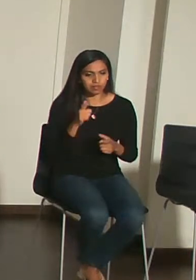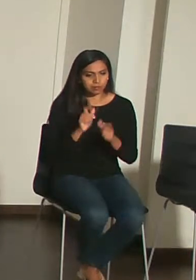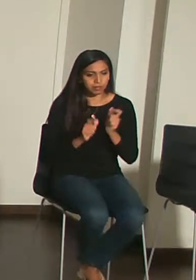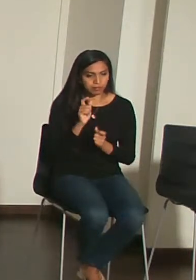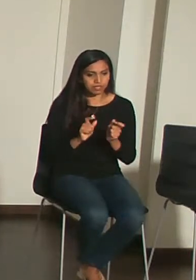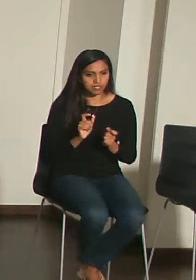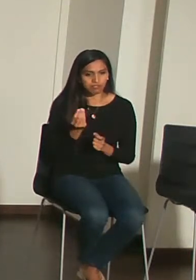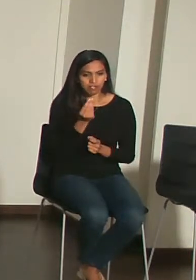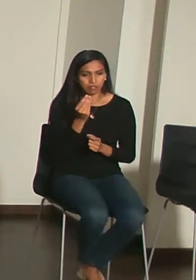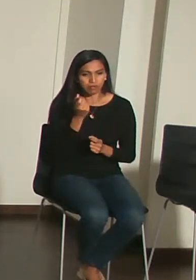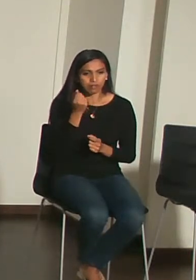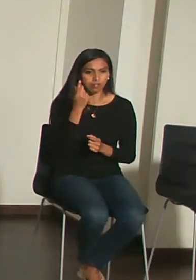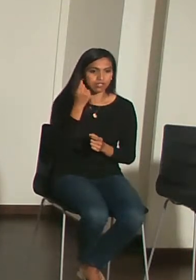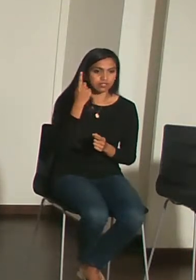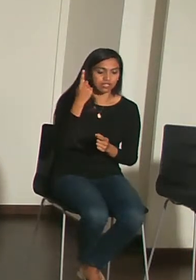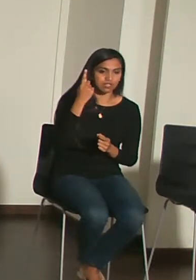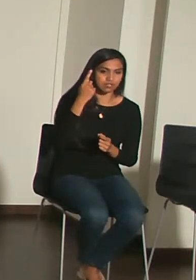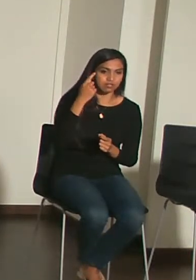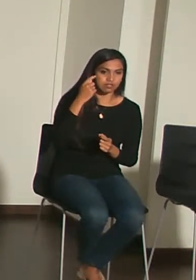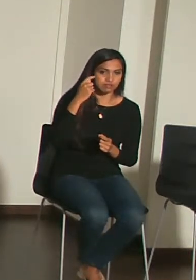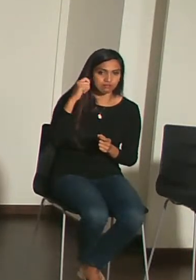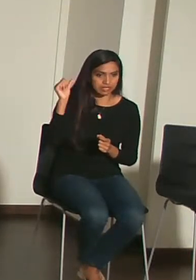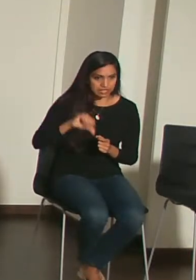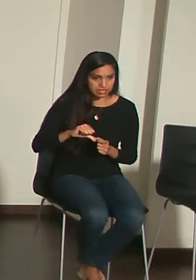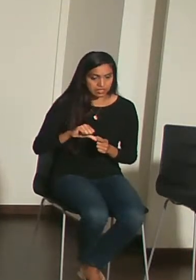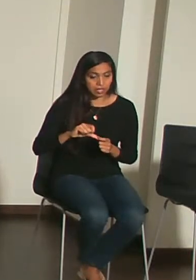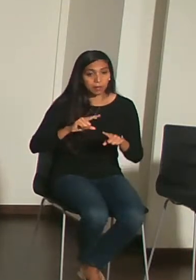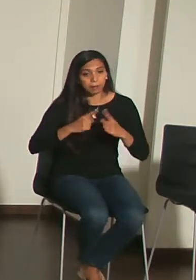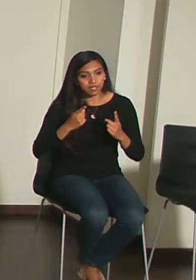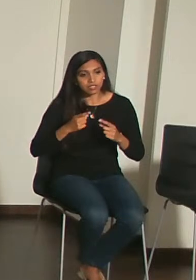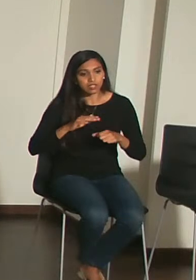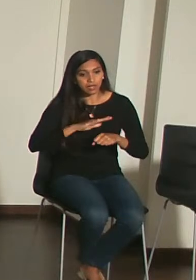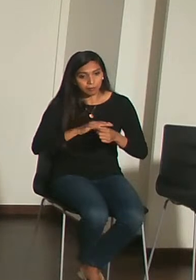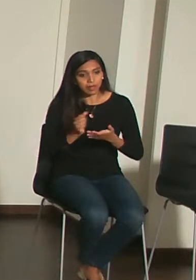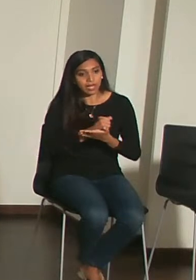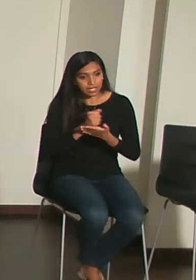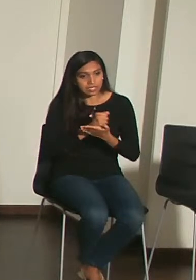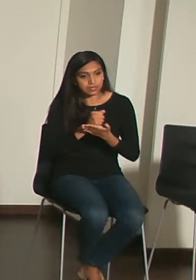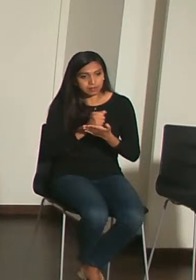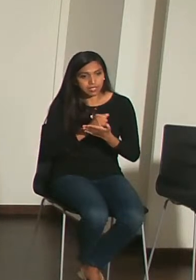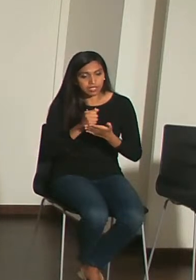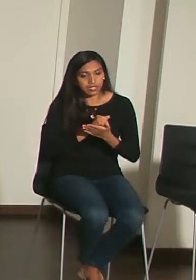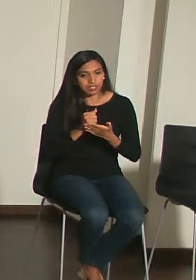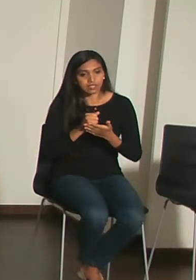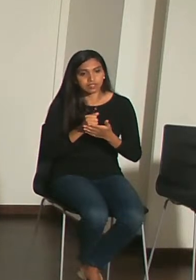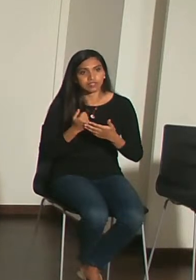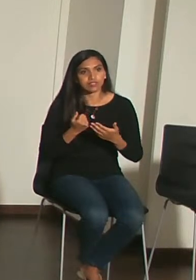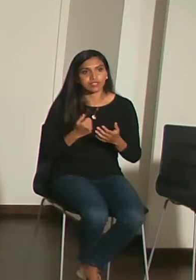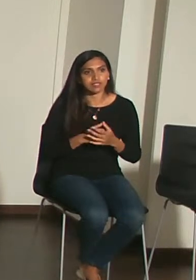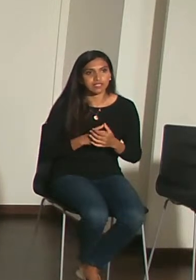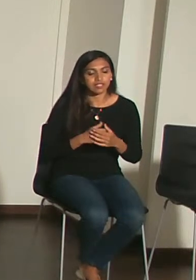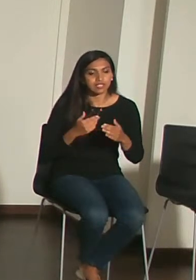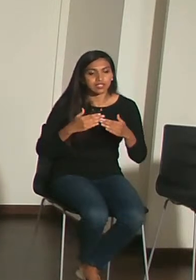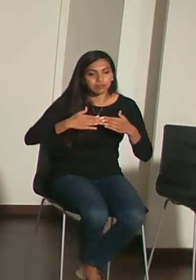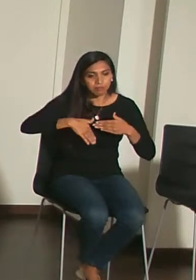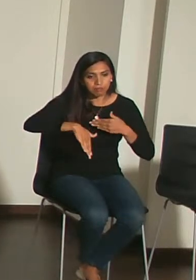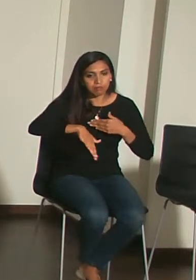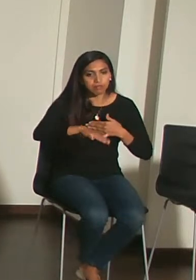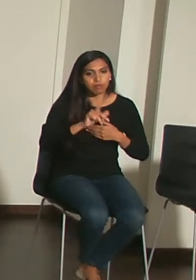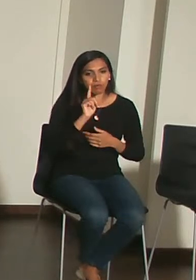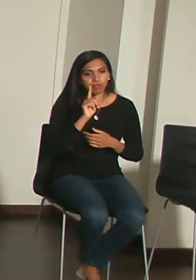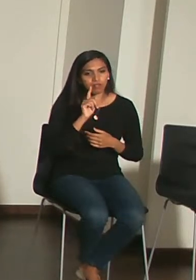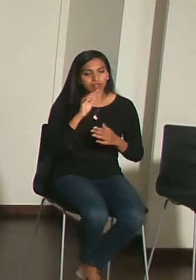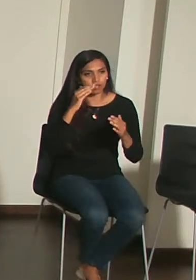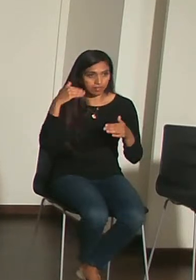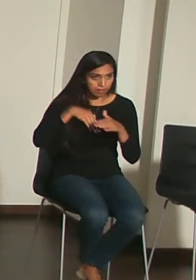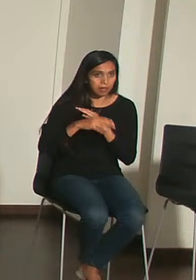stepped into a Thai restaurant much later, and then suddenly tasting Thai curry. What does it mean? So, I mean, if we